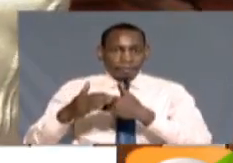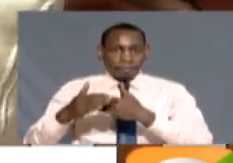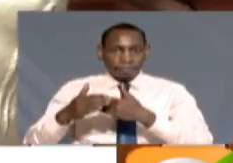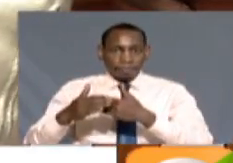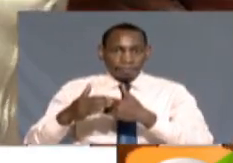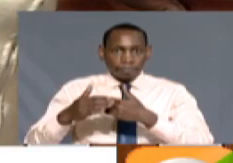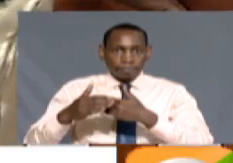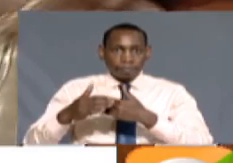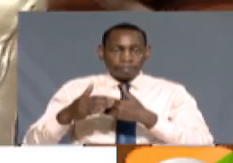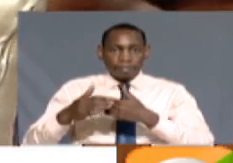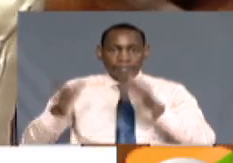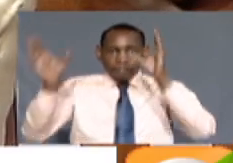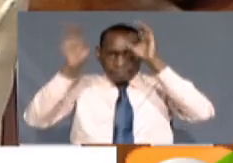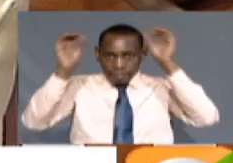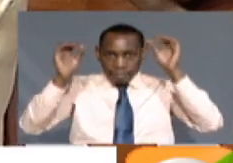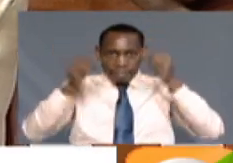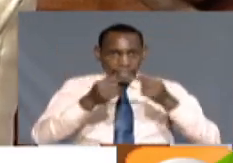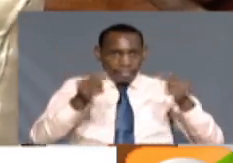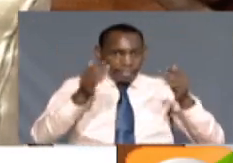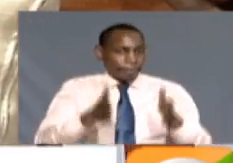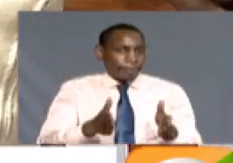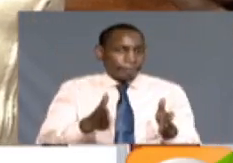by president's enemies. Yeah.